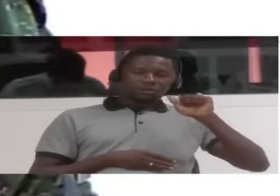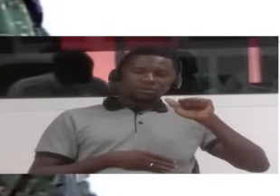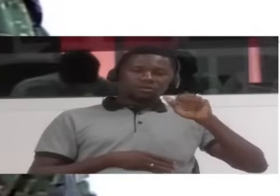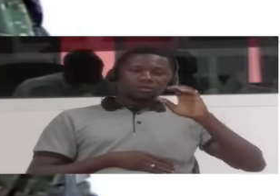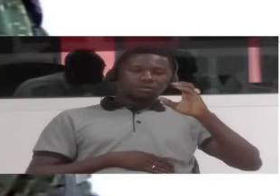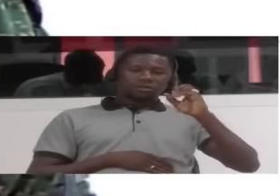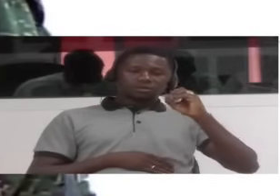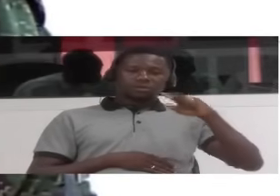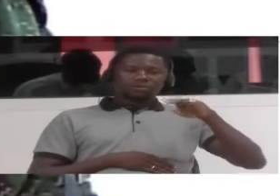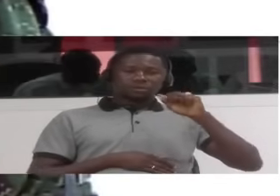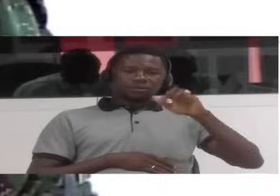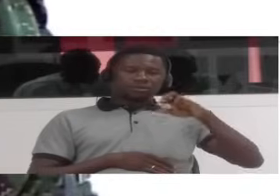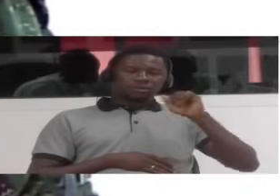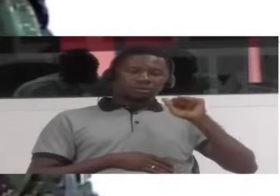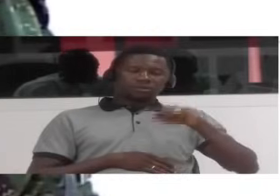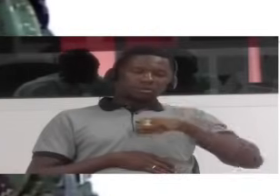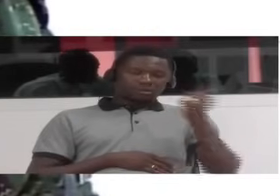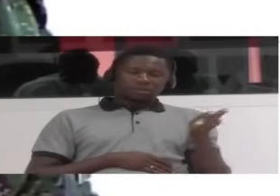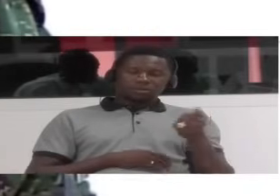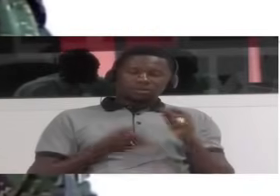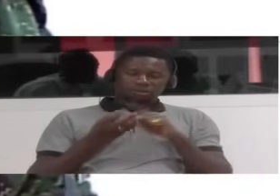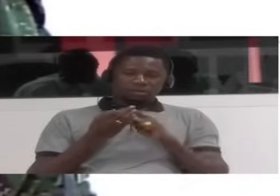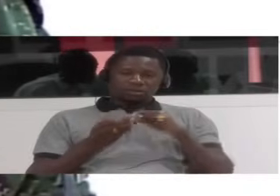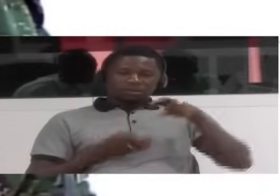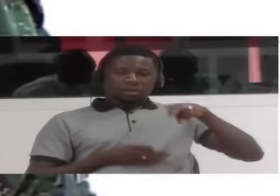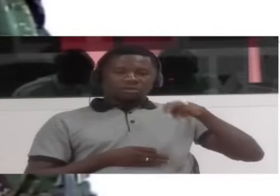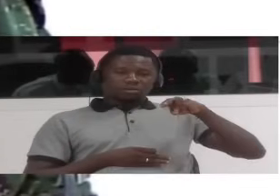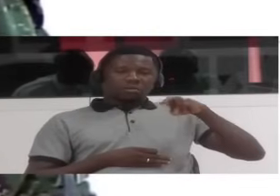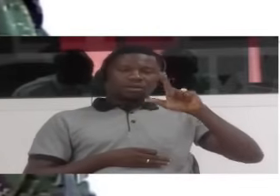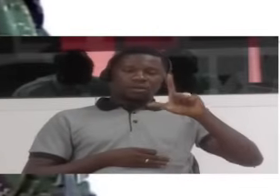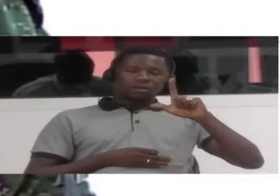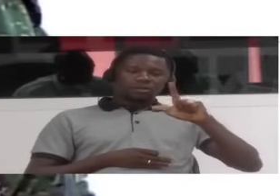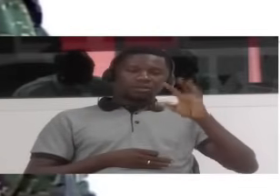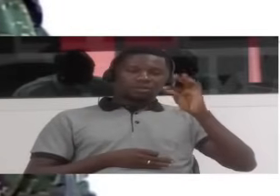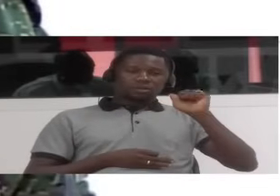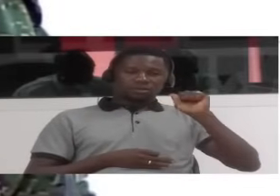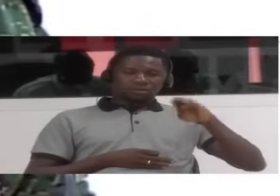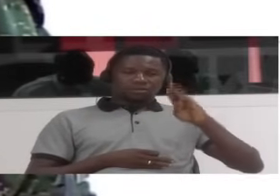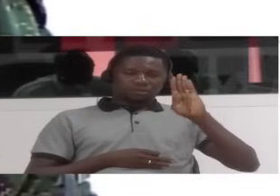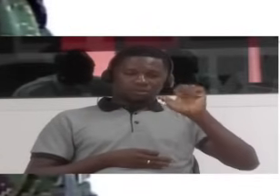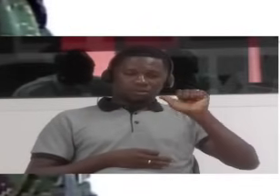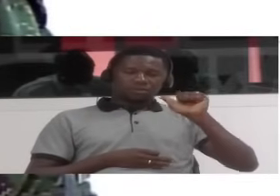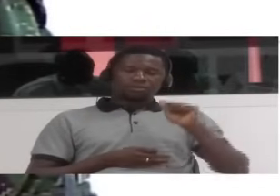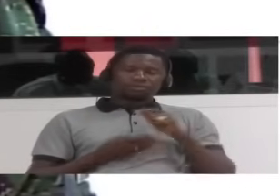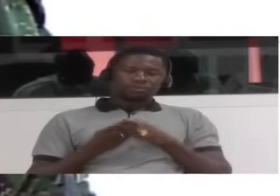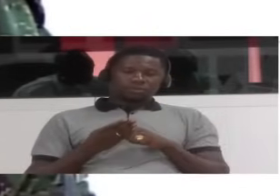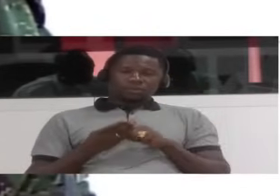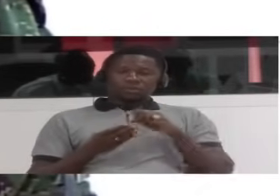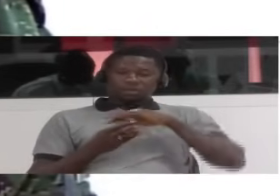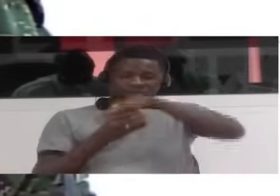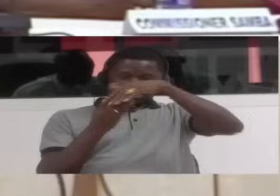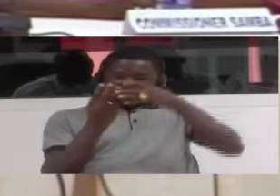And you have ML Tamba. Modlamin Tamba. Yes. And this patrol